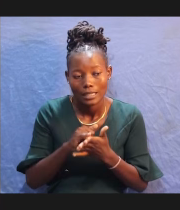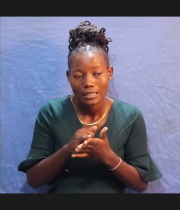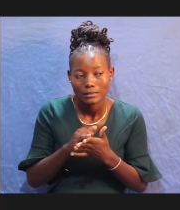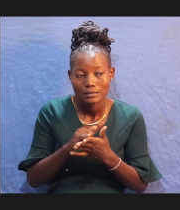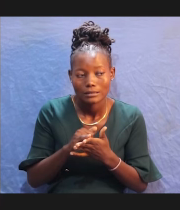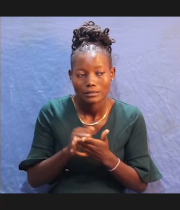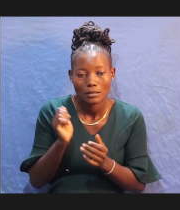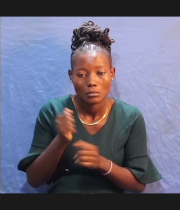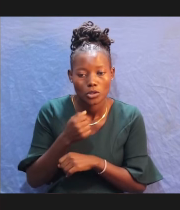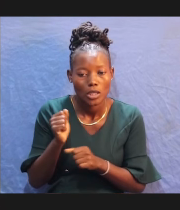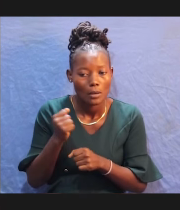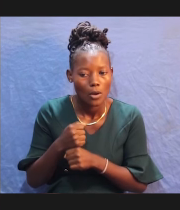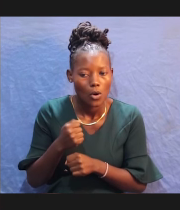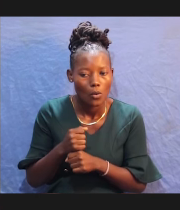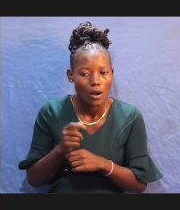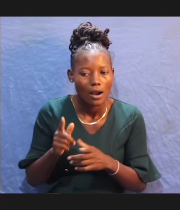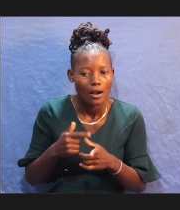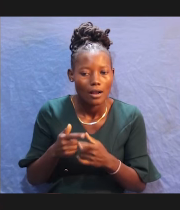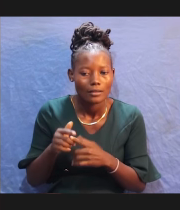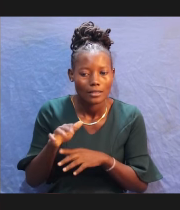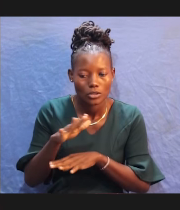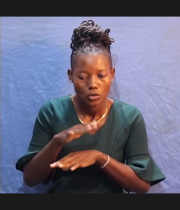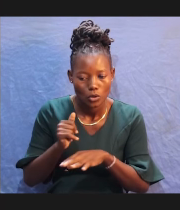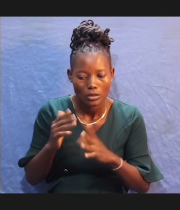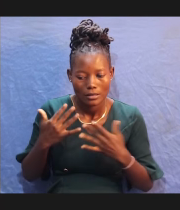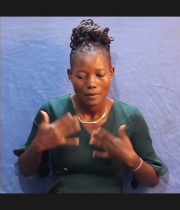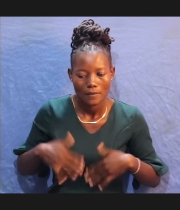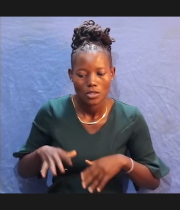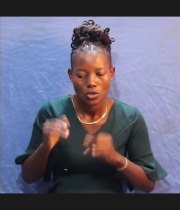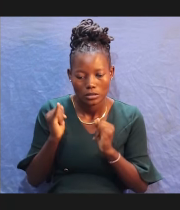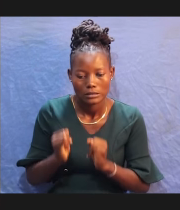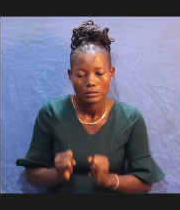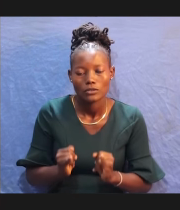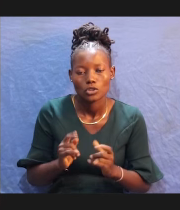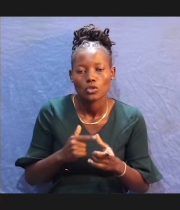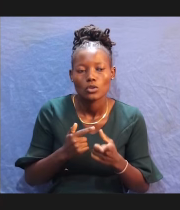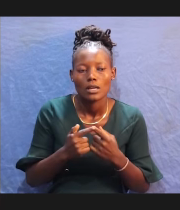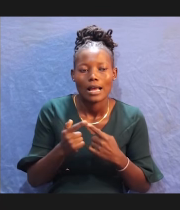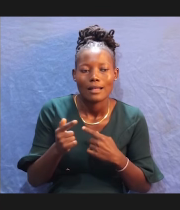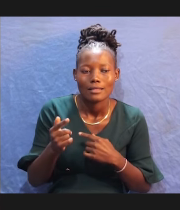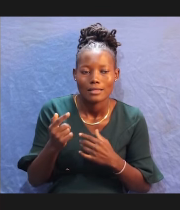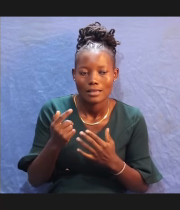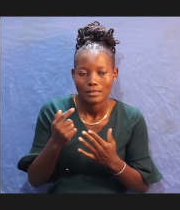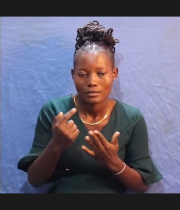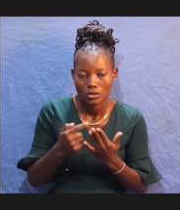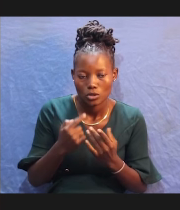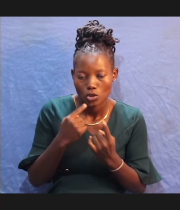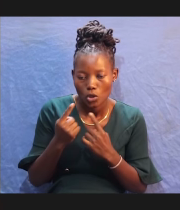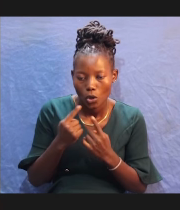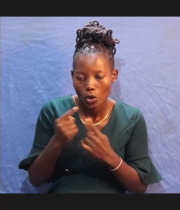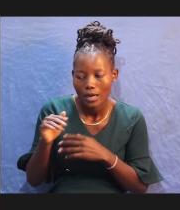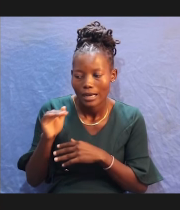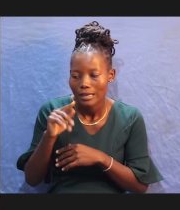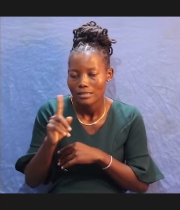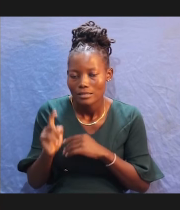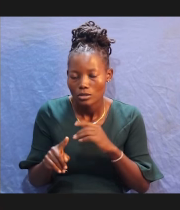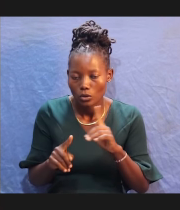see with that person individually and just talk to that person and just try by questions, asking